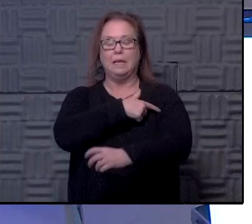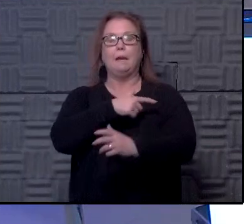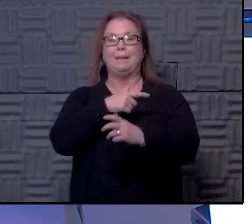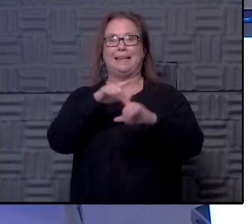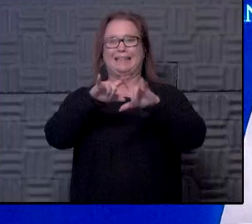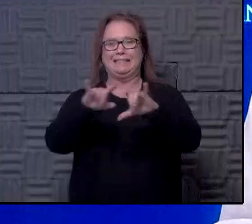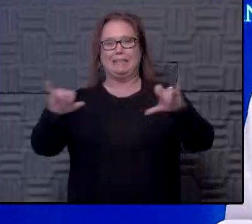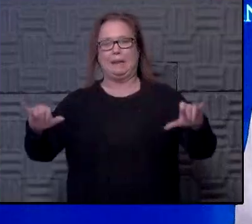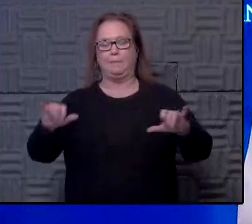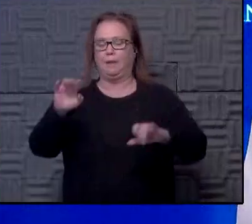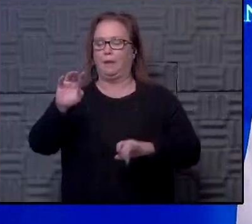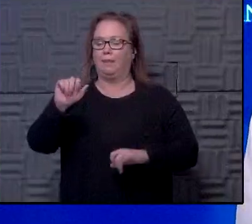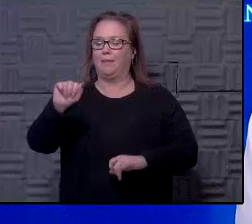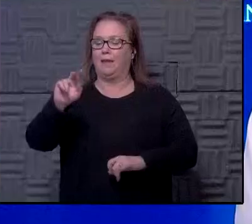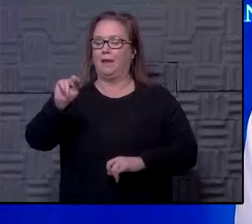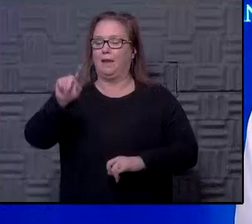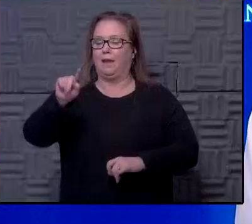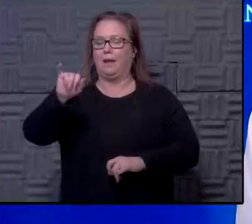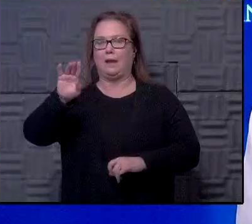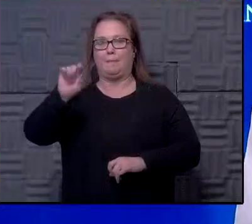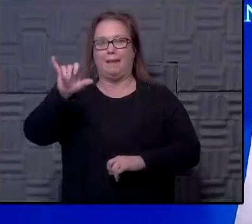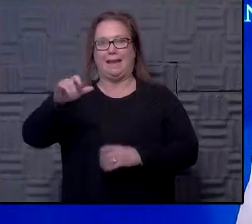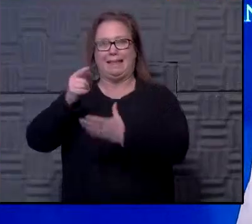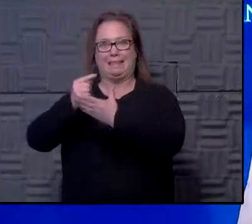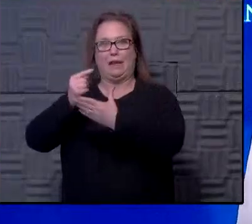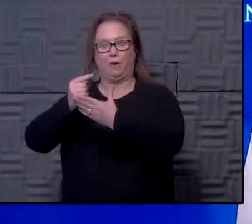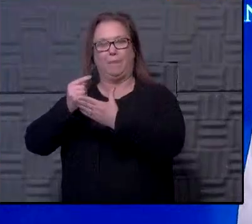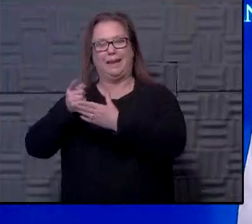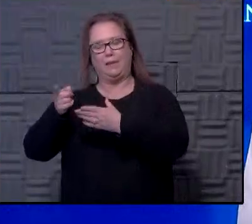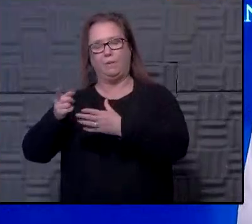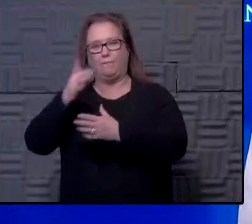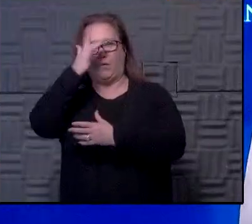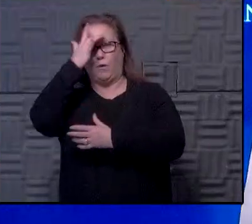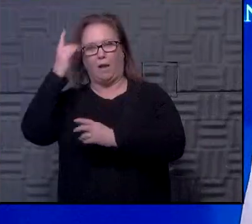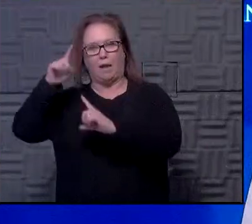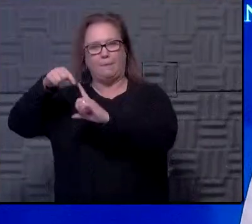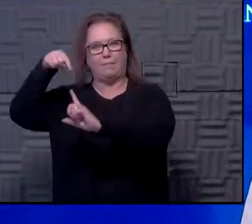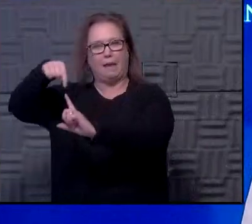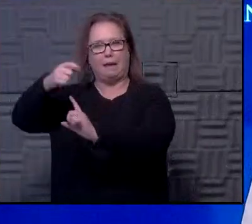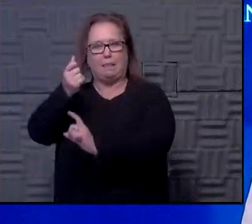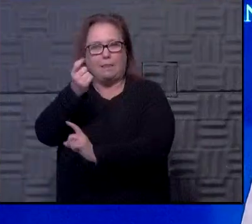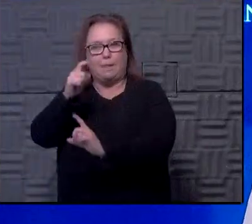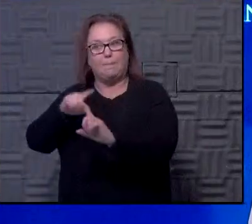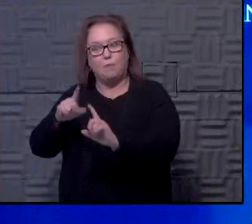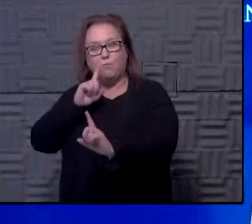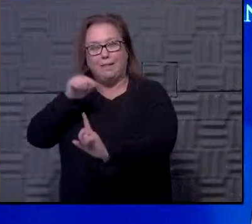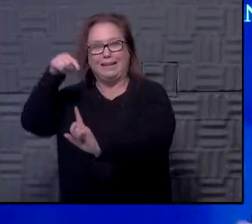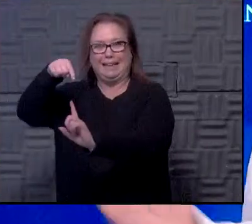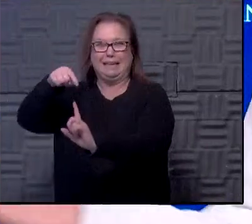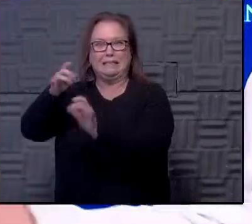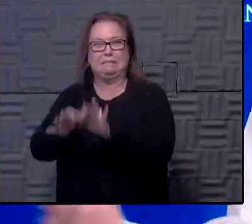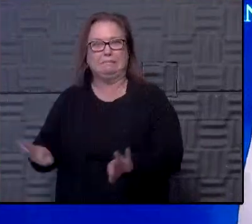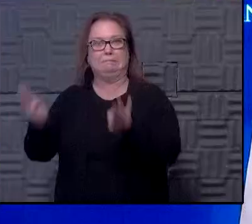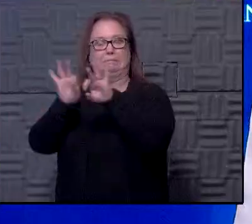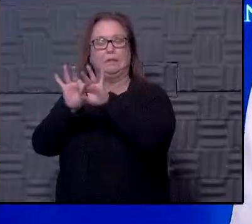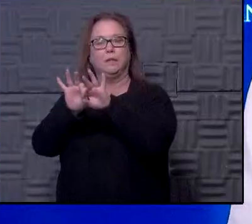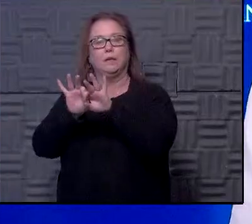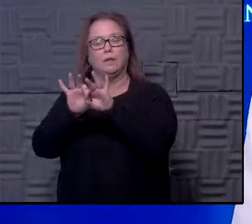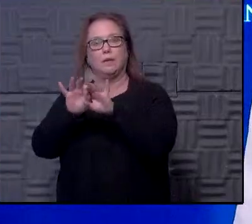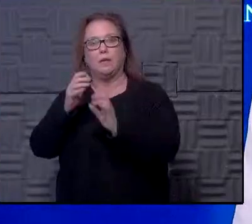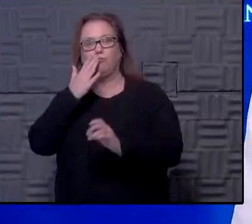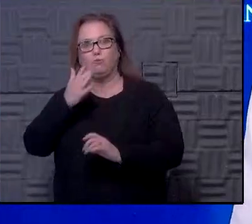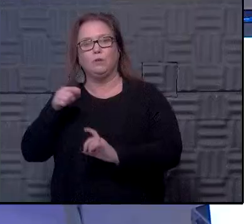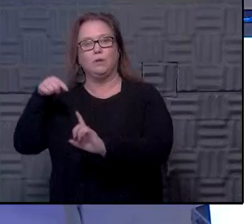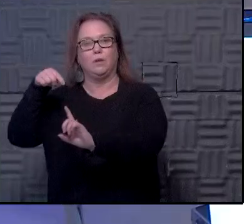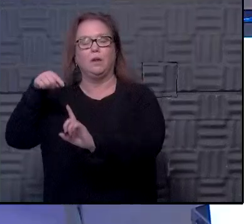that discussion, the monoclonal antibody therapy has been kind of lost a little bit, but the reality is it is good stuff, and I think we ought to try and make sure we